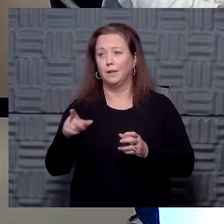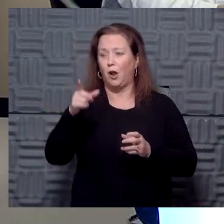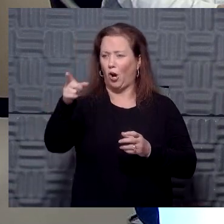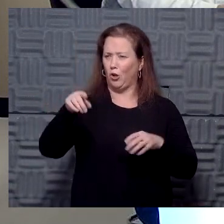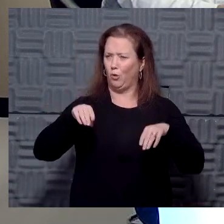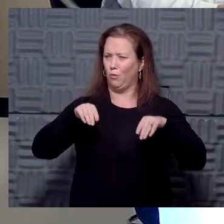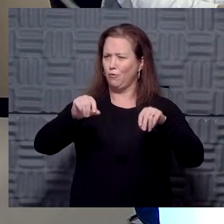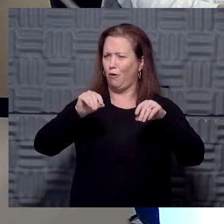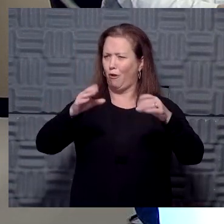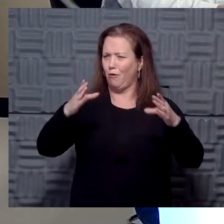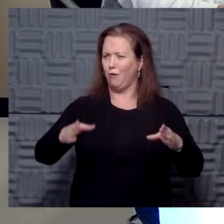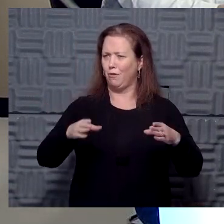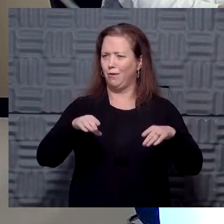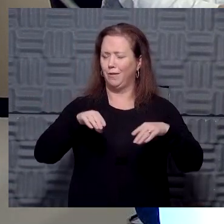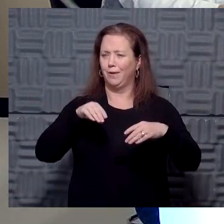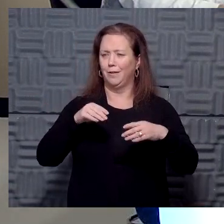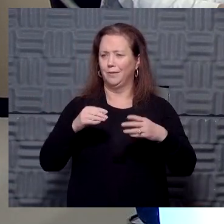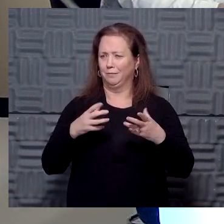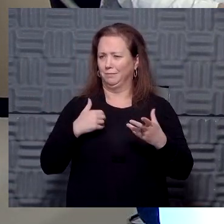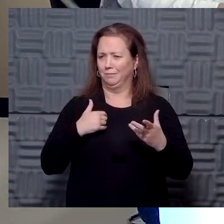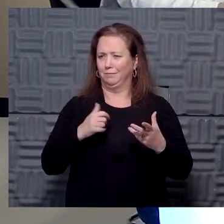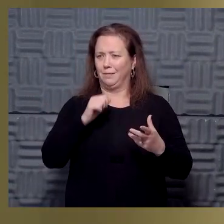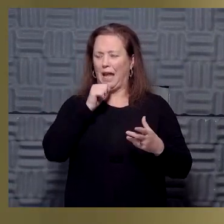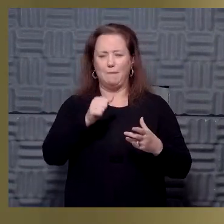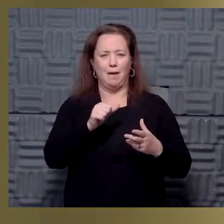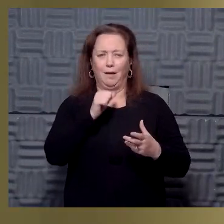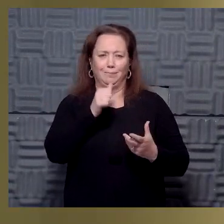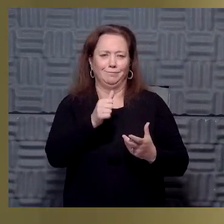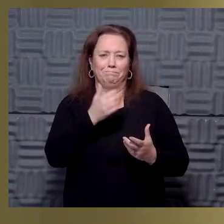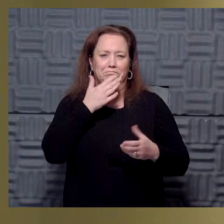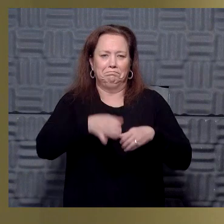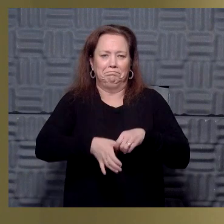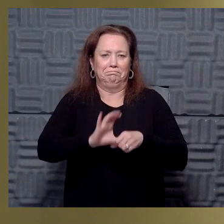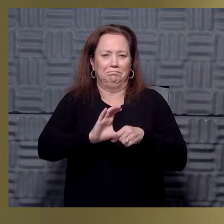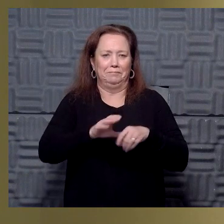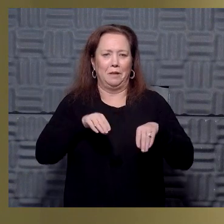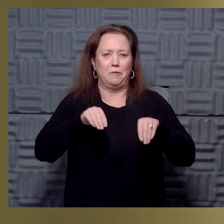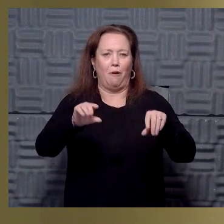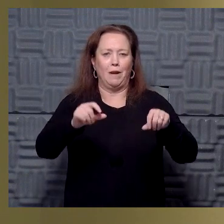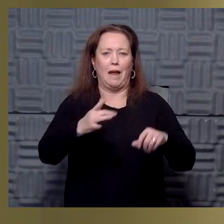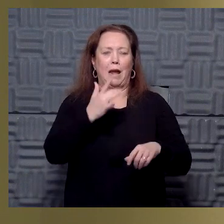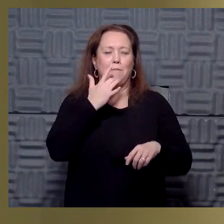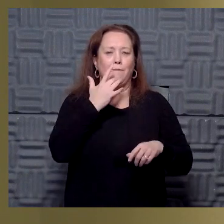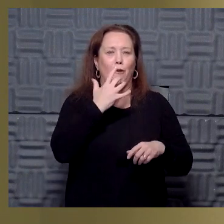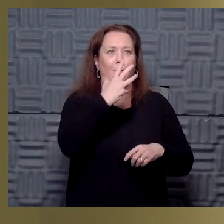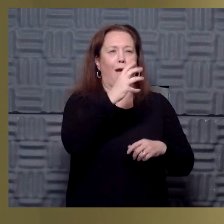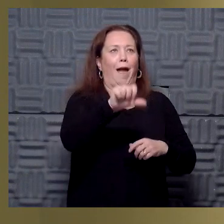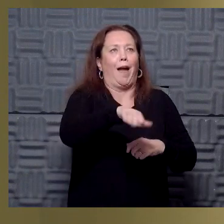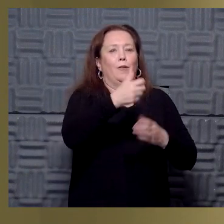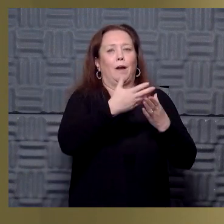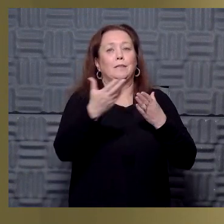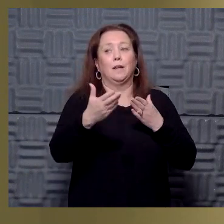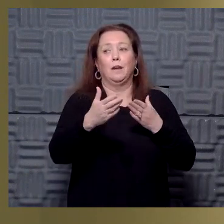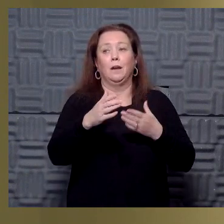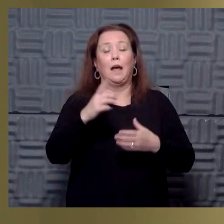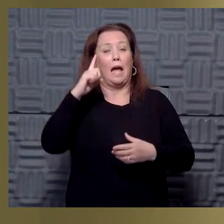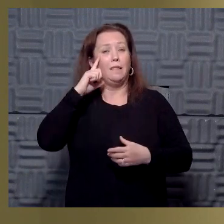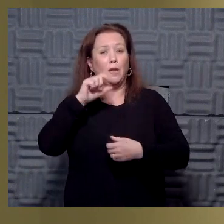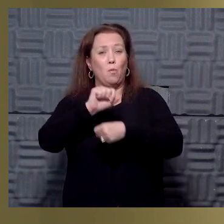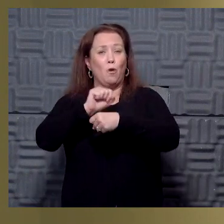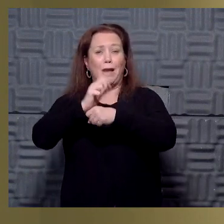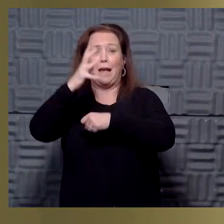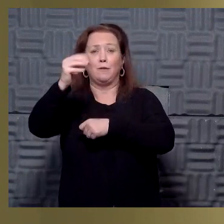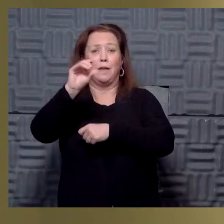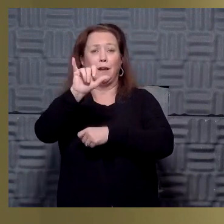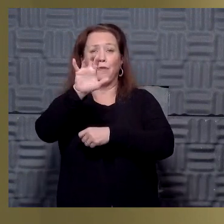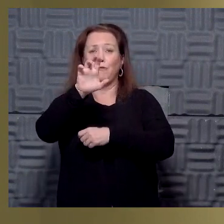gardener? I wish I could. I don't have a green thumb, and I'd rather be doing other things outside. But I think yard work is great.